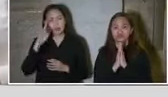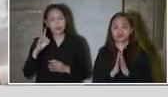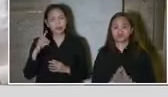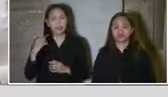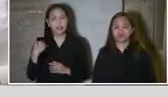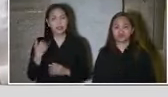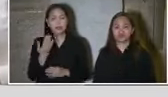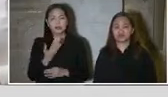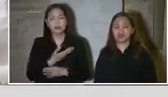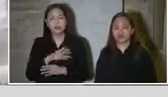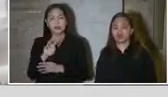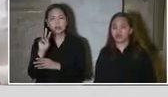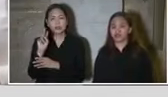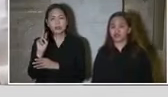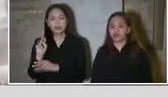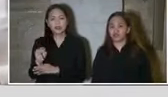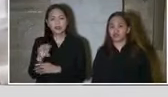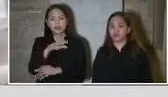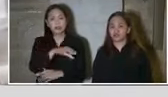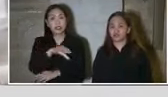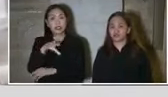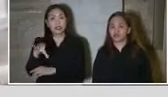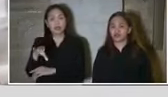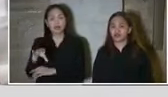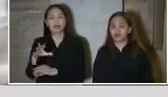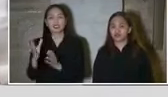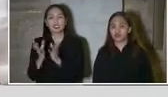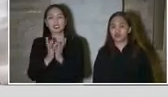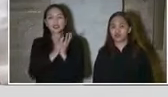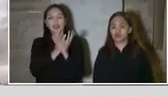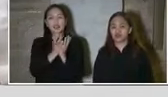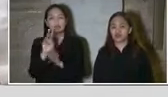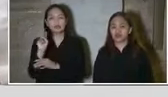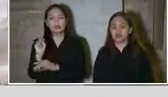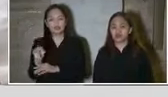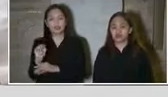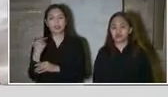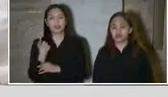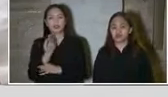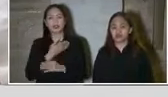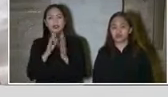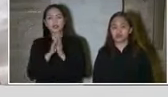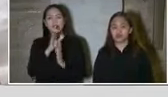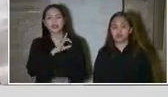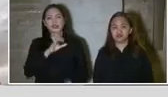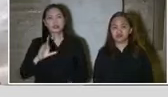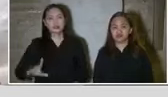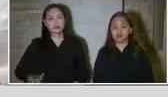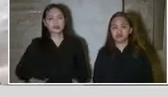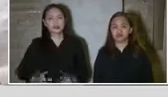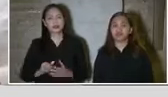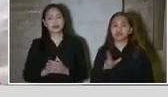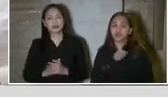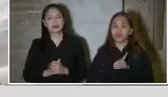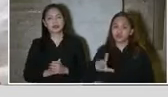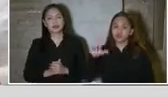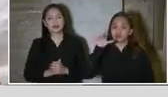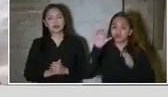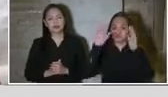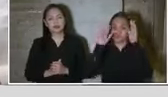who are in most need in this community, let us pray to the Lord. Lord, hear